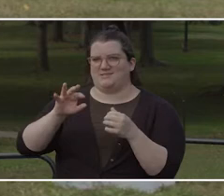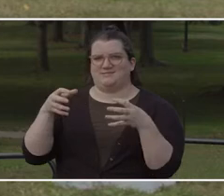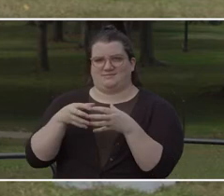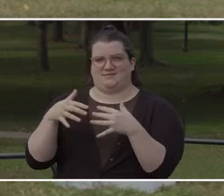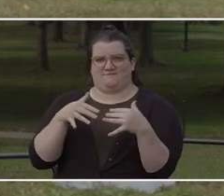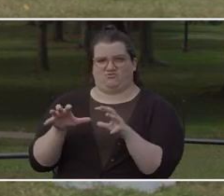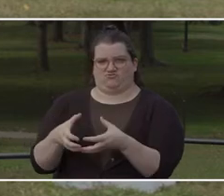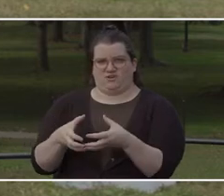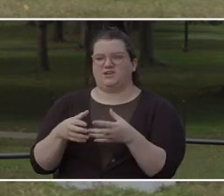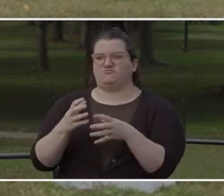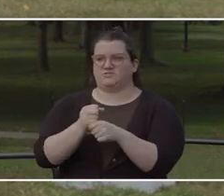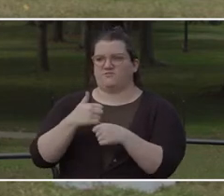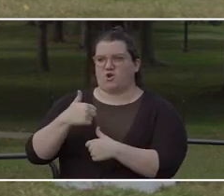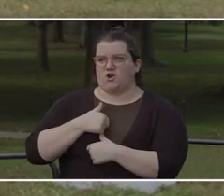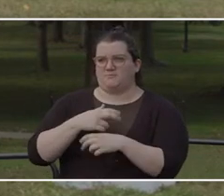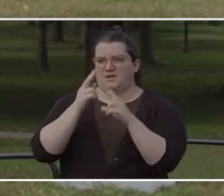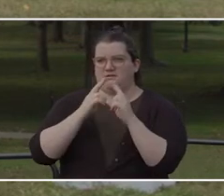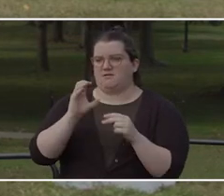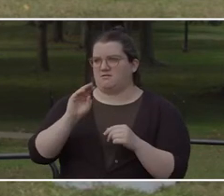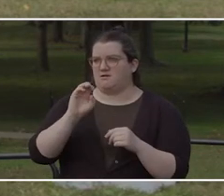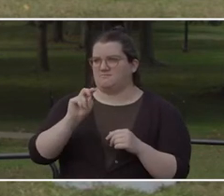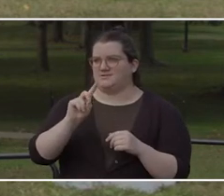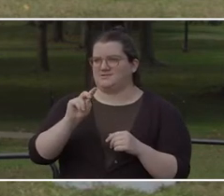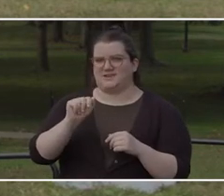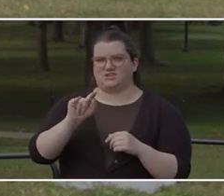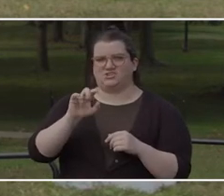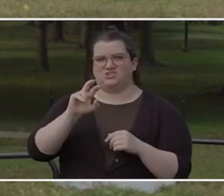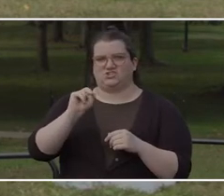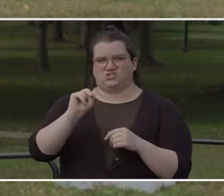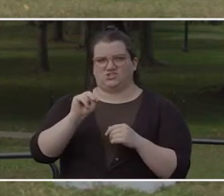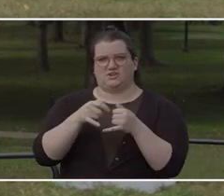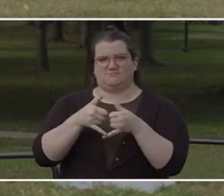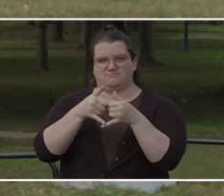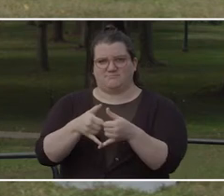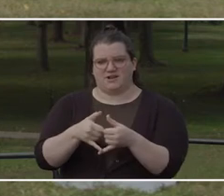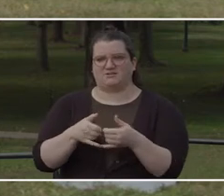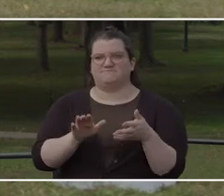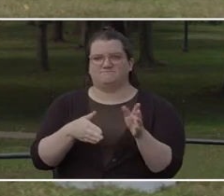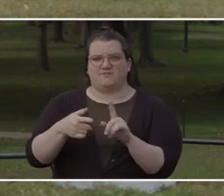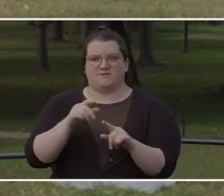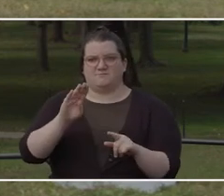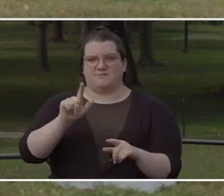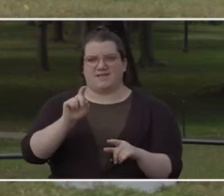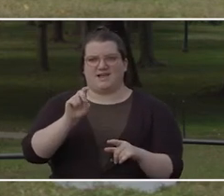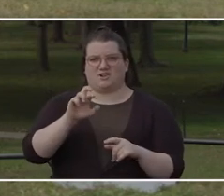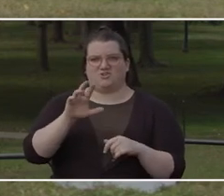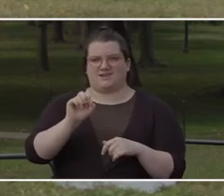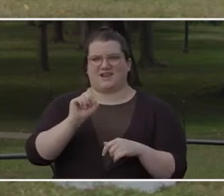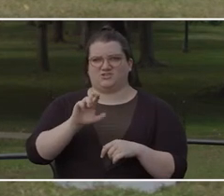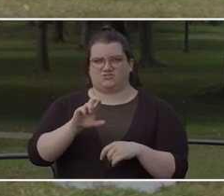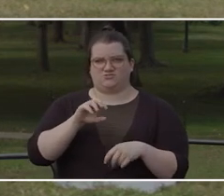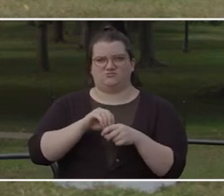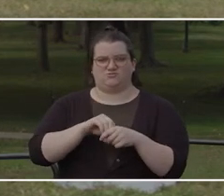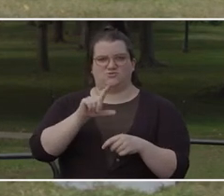Army Commendation Medal. He succumbed to bladder cancer on the original Decoration Day, May 30th, 2020, due to complications